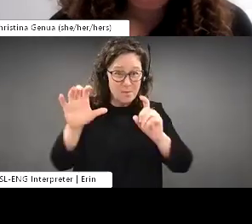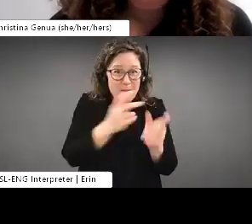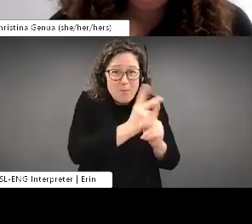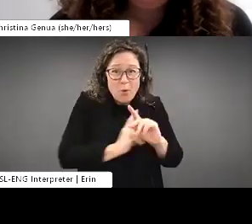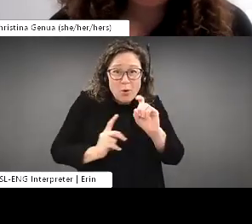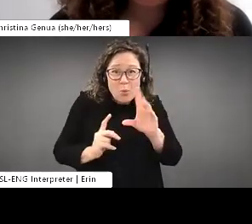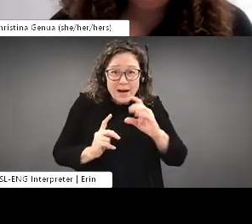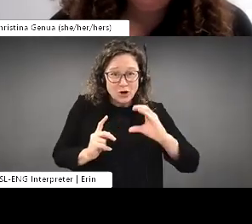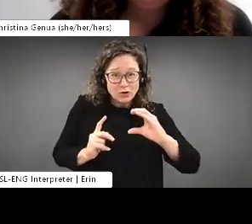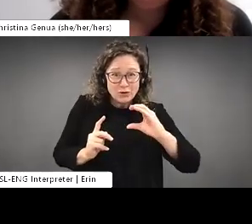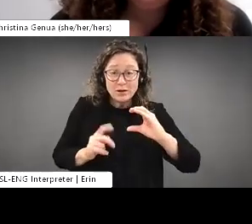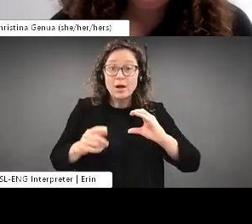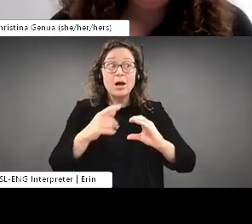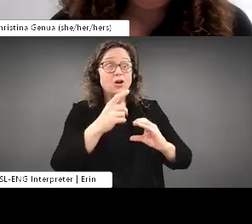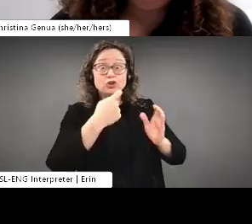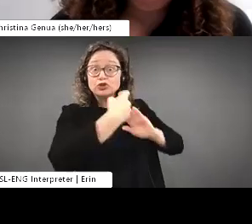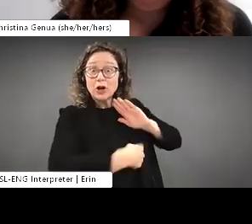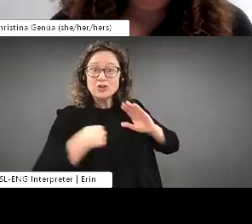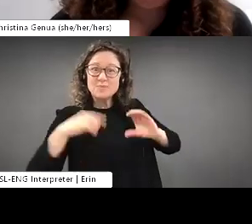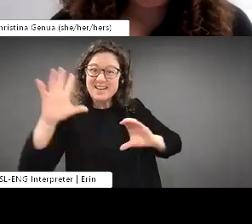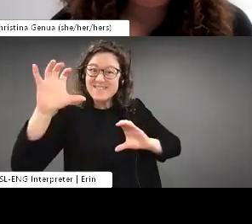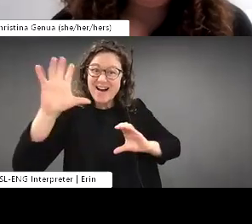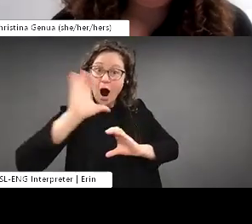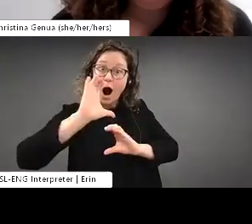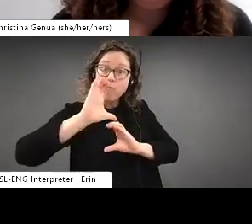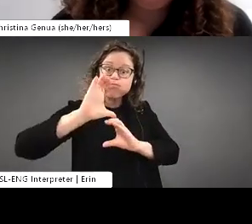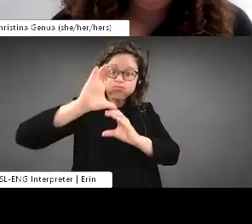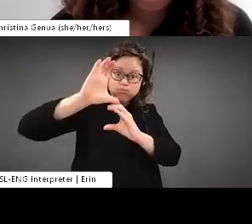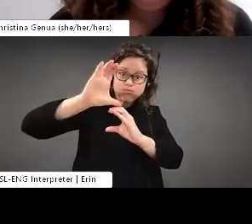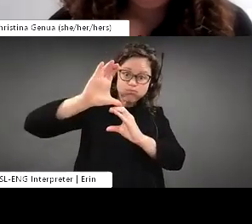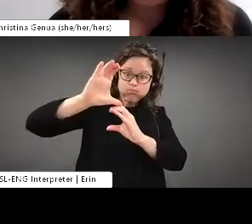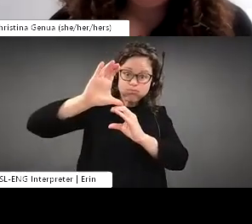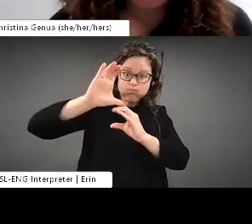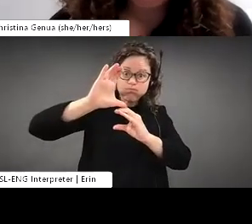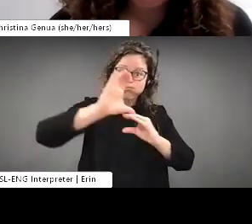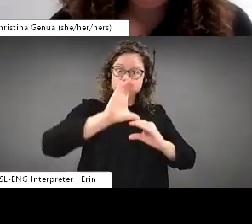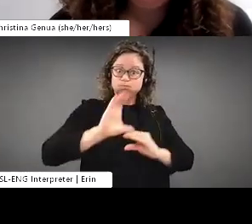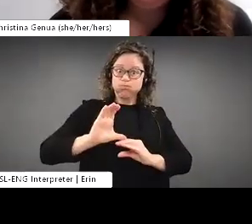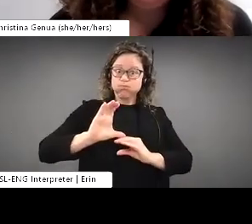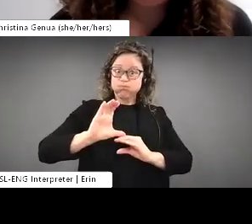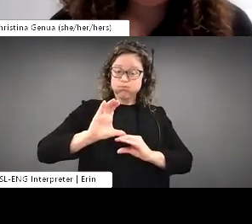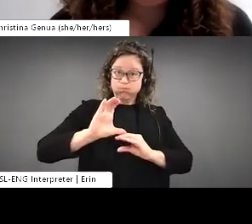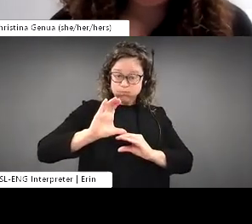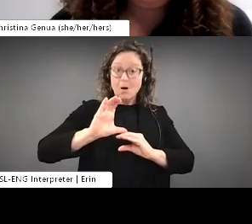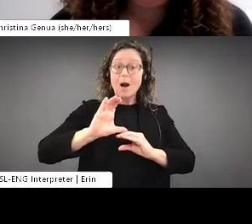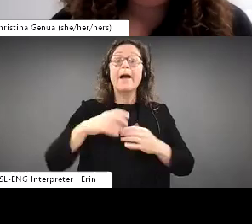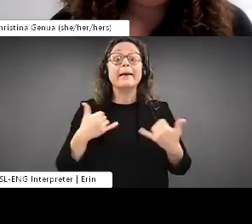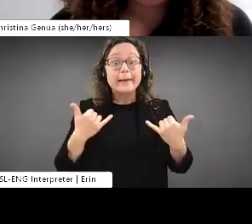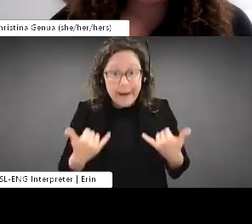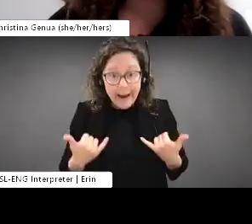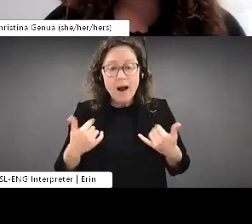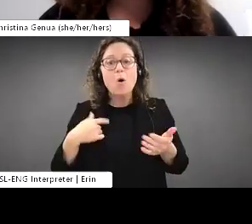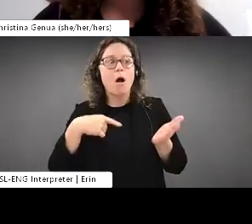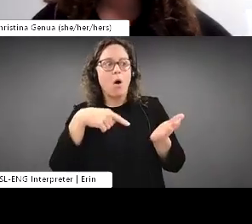So from the original amount we initially borrowed, which was $100, we've now had to pay